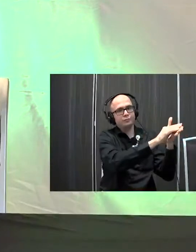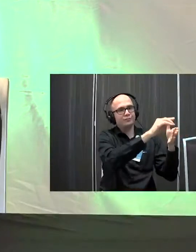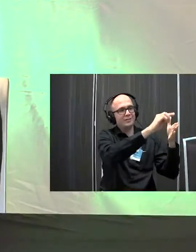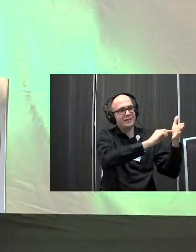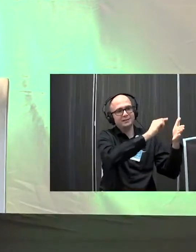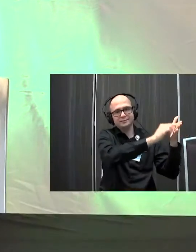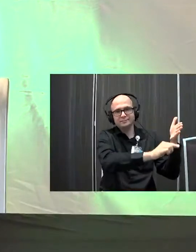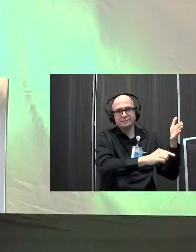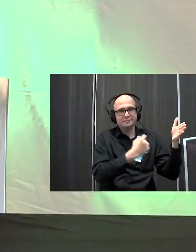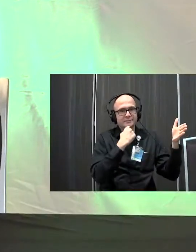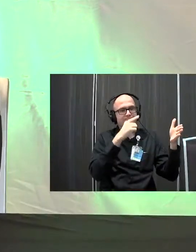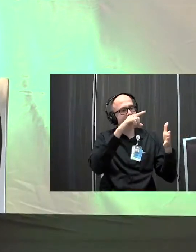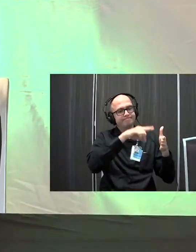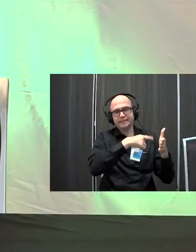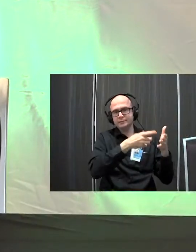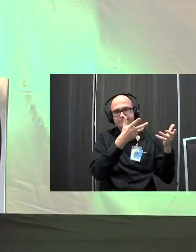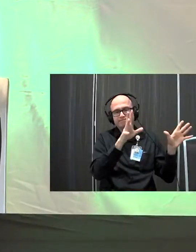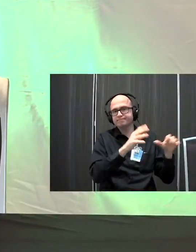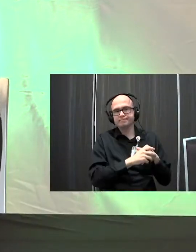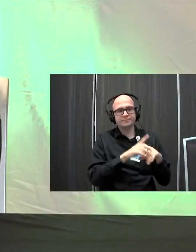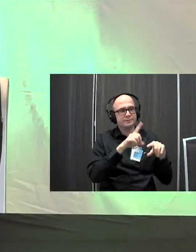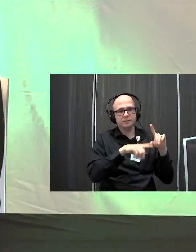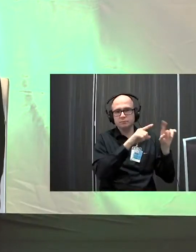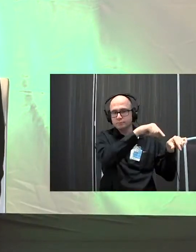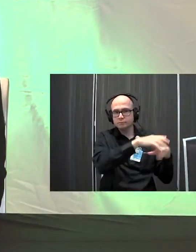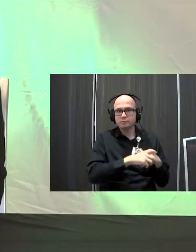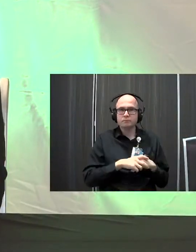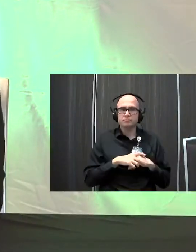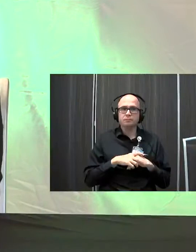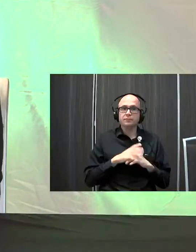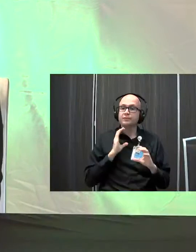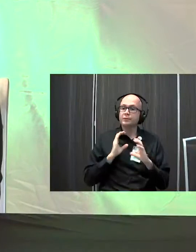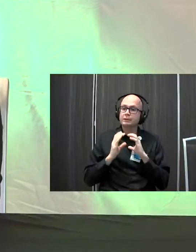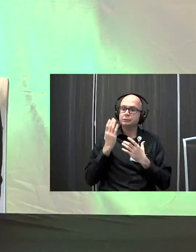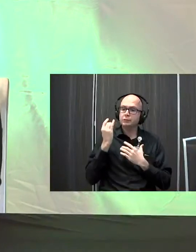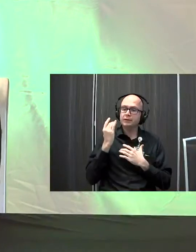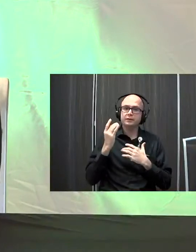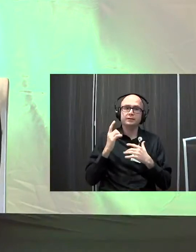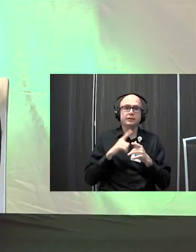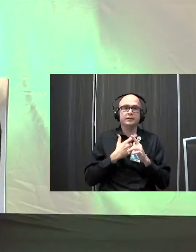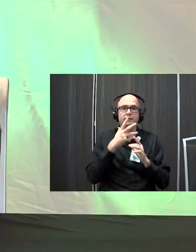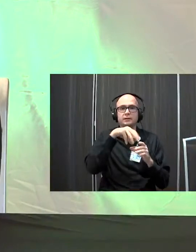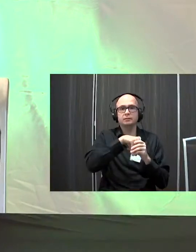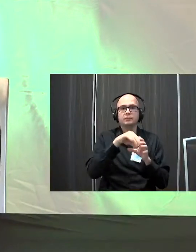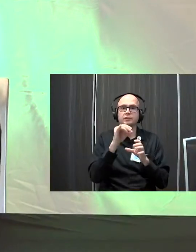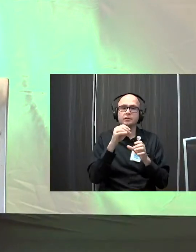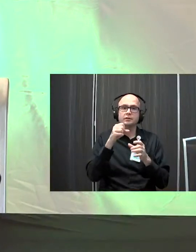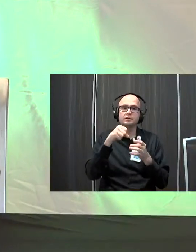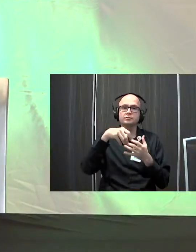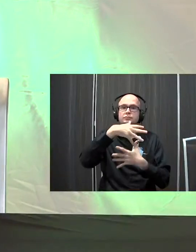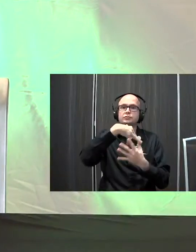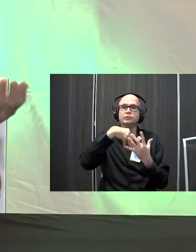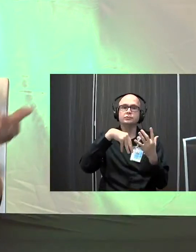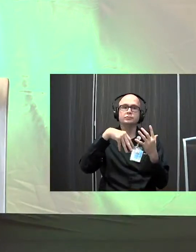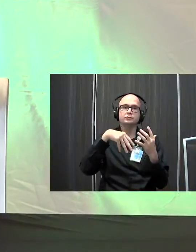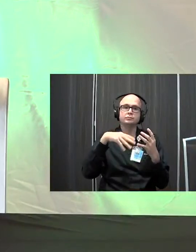that says, okay, this is canceled today. And then can you have some conversation about why that's happening? Can you incorporate something like a social story? Like, oh,